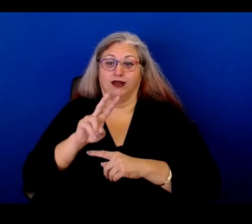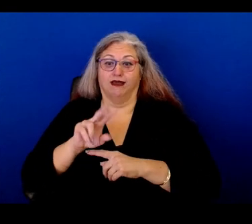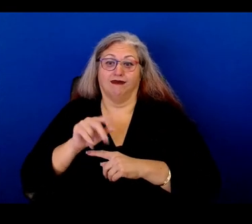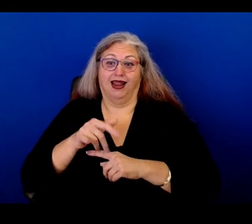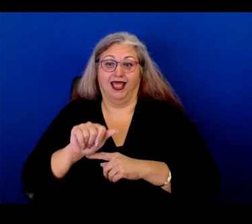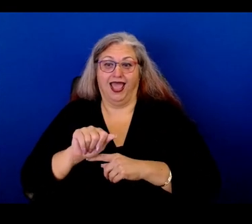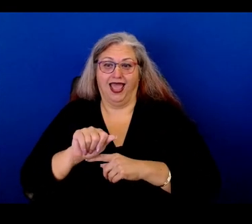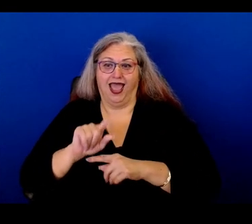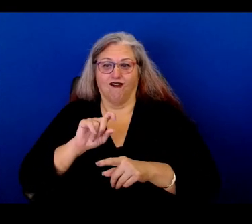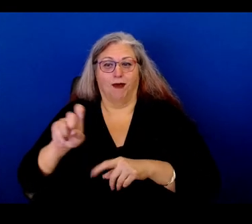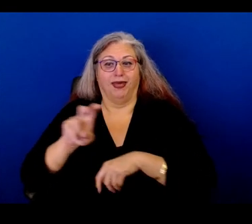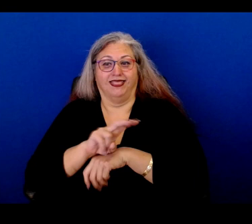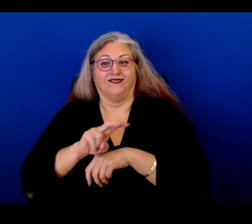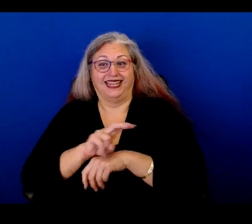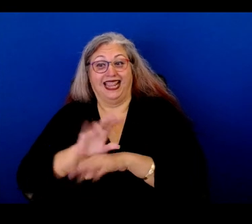Clan